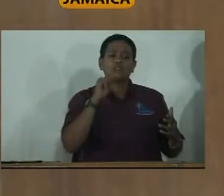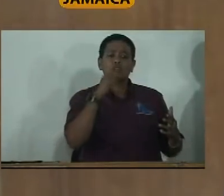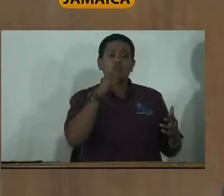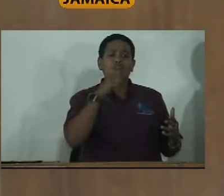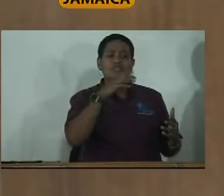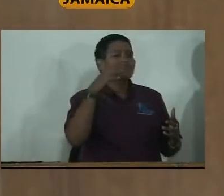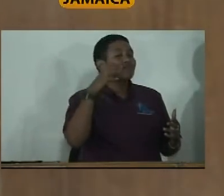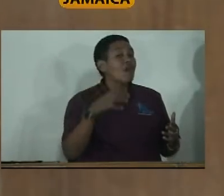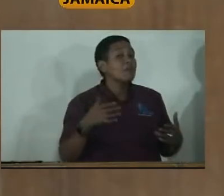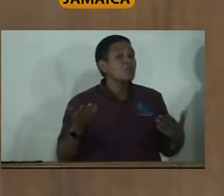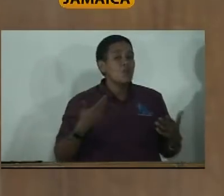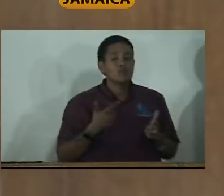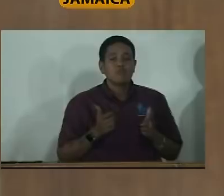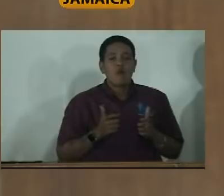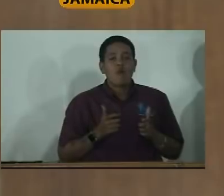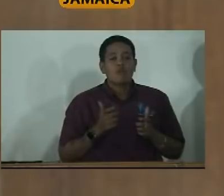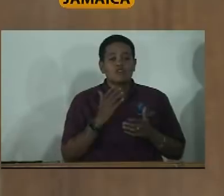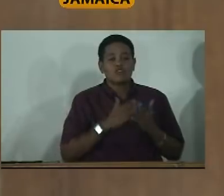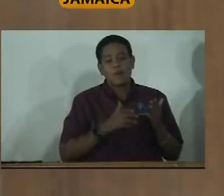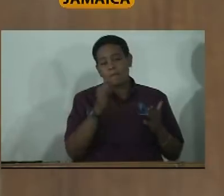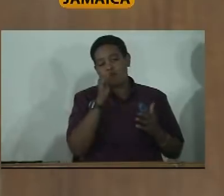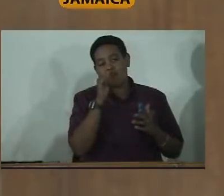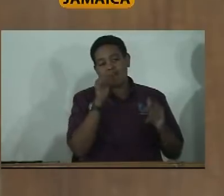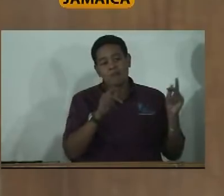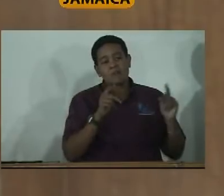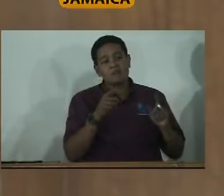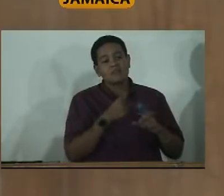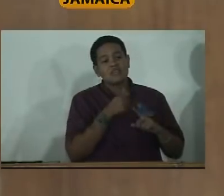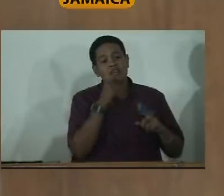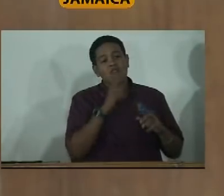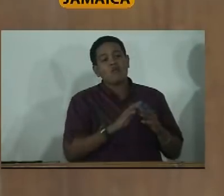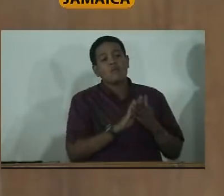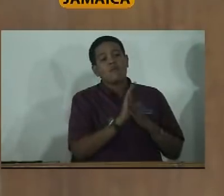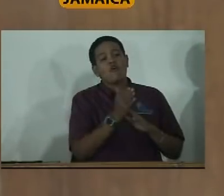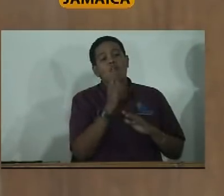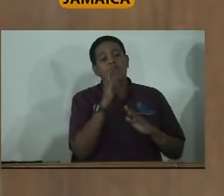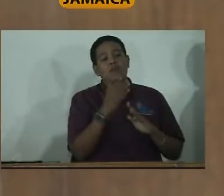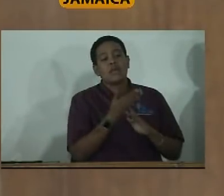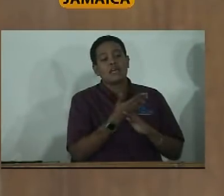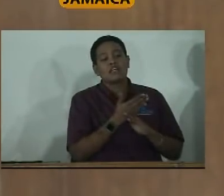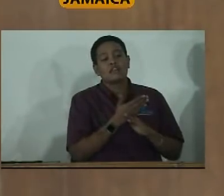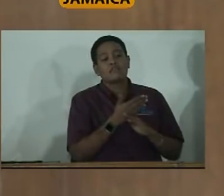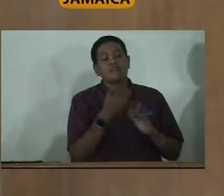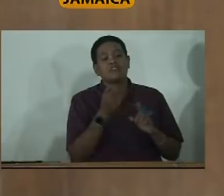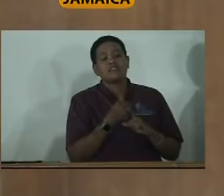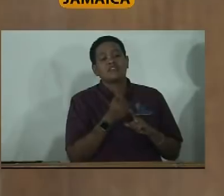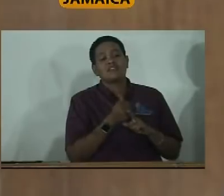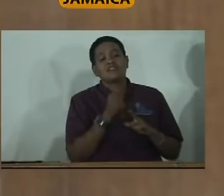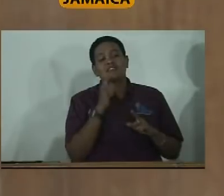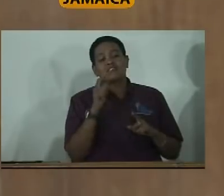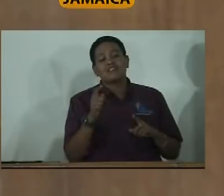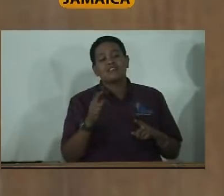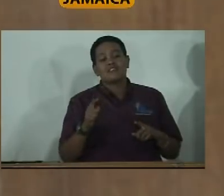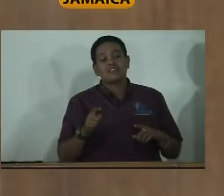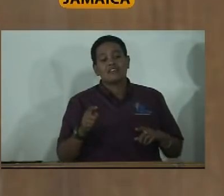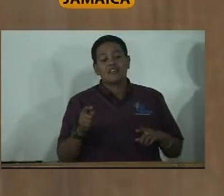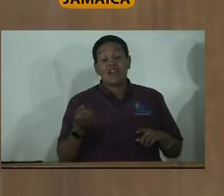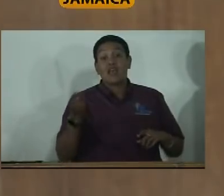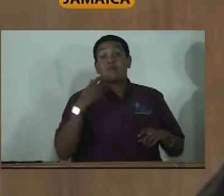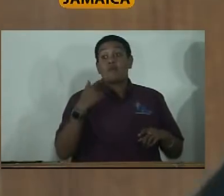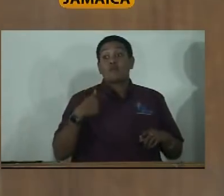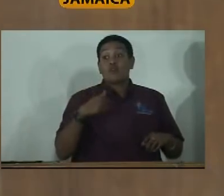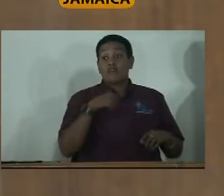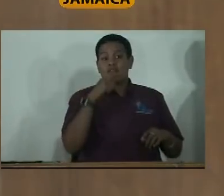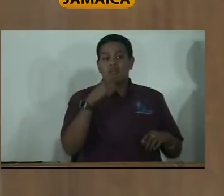farmers is that there are some private persons who then become intermediaries and then now impose upon us the